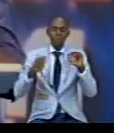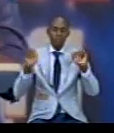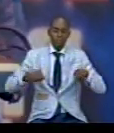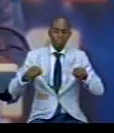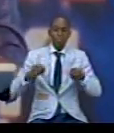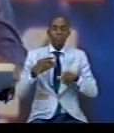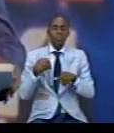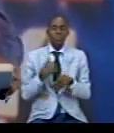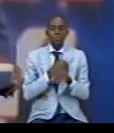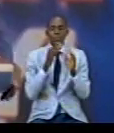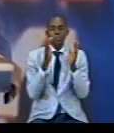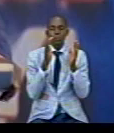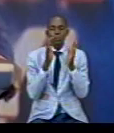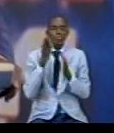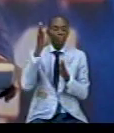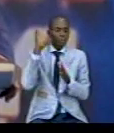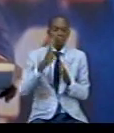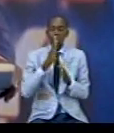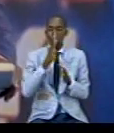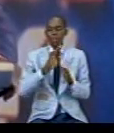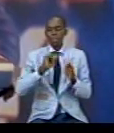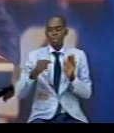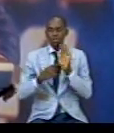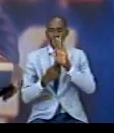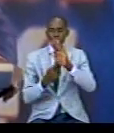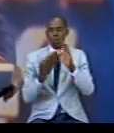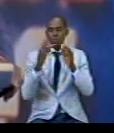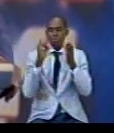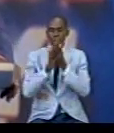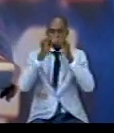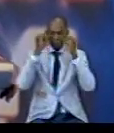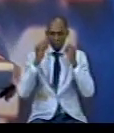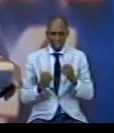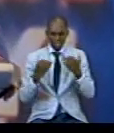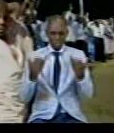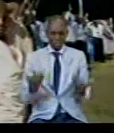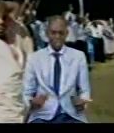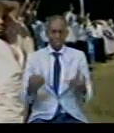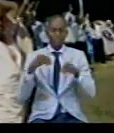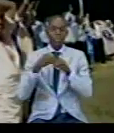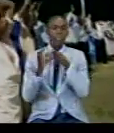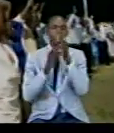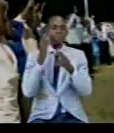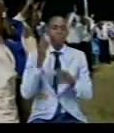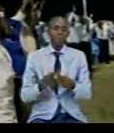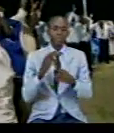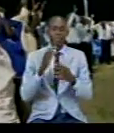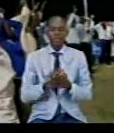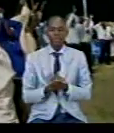a manifestation of that power even now in Jesus' name.